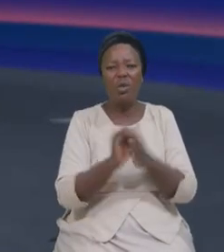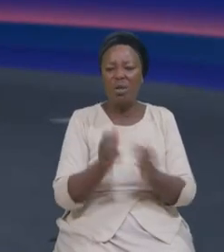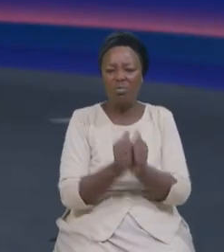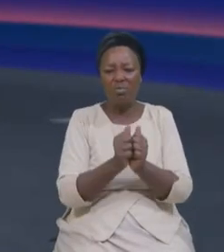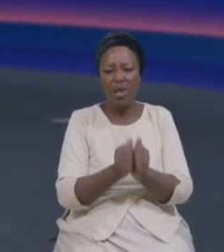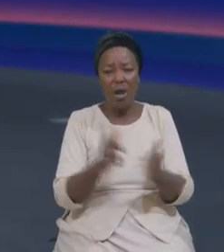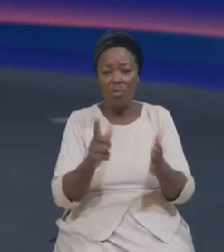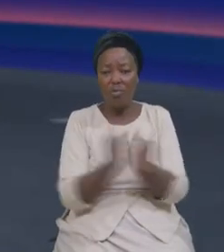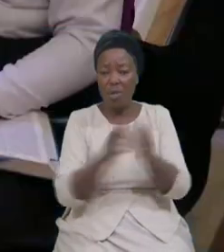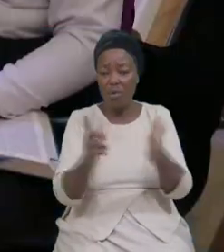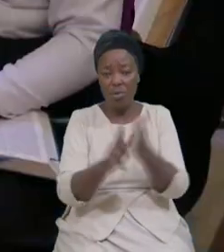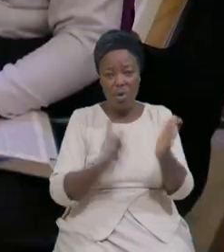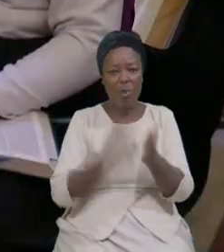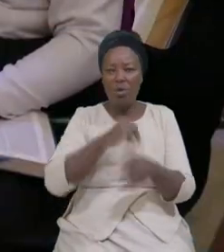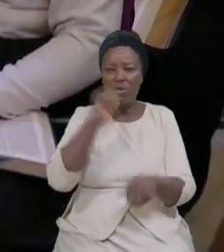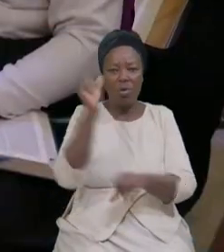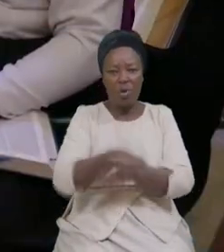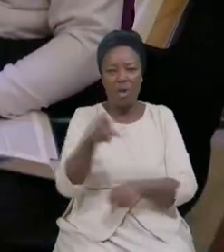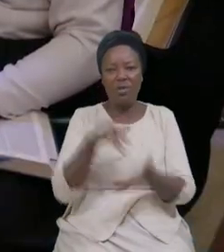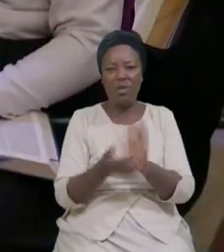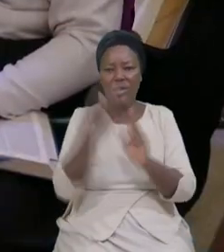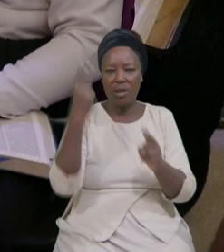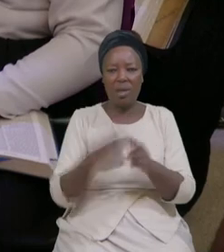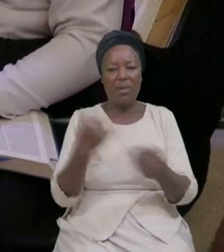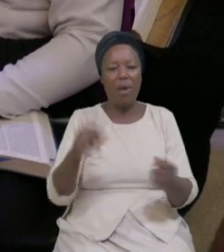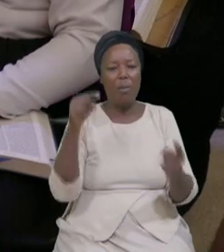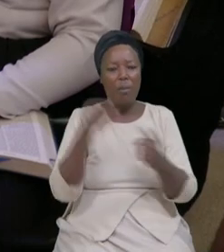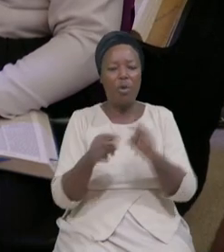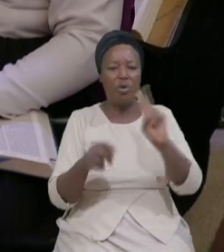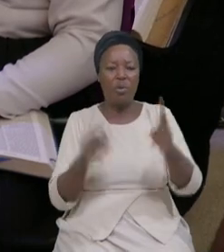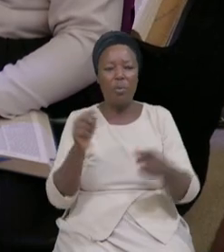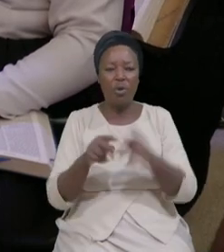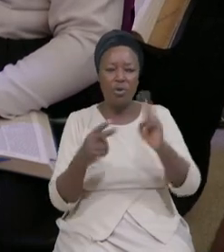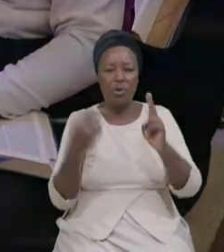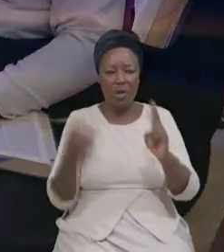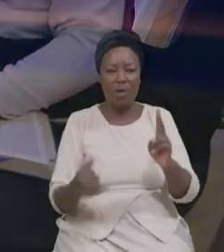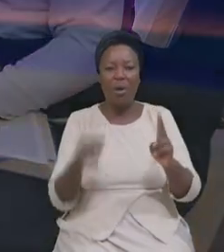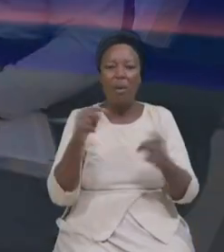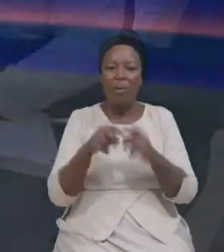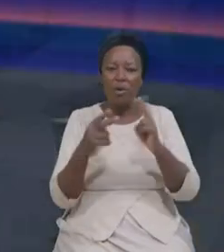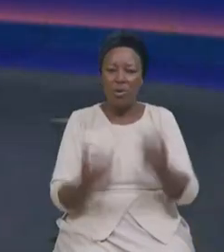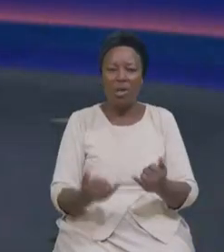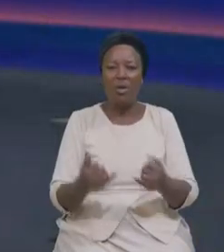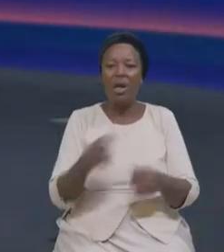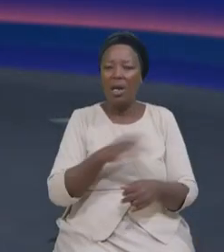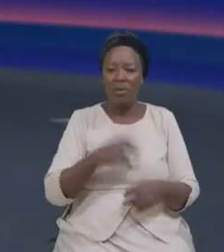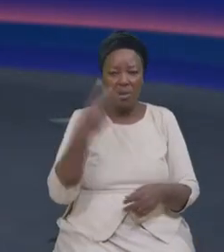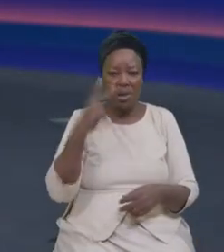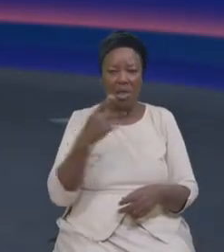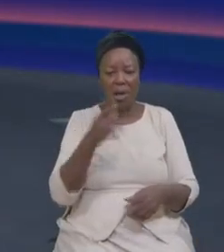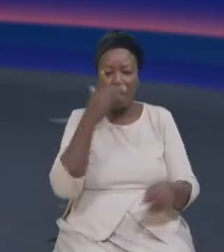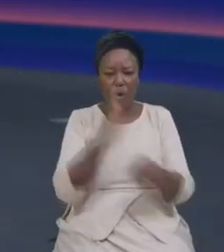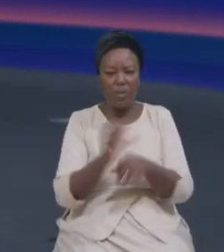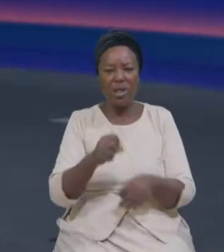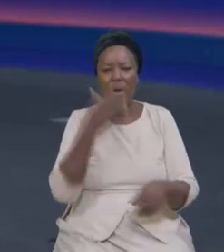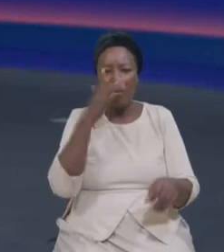you in Jesus' name. I come to point number two now. Point number two, I'm looking at the promises.